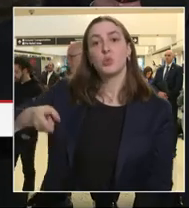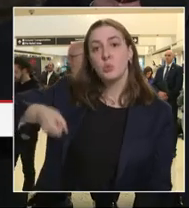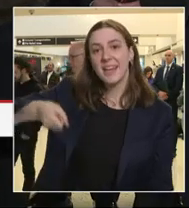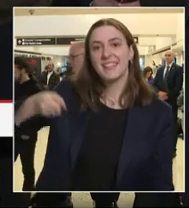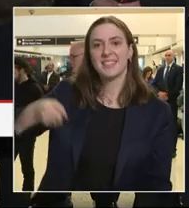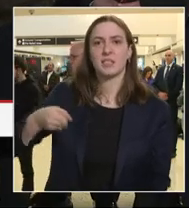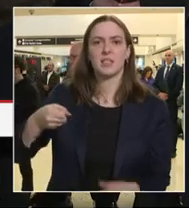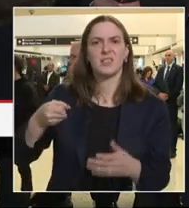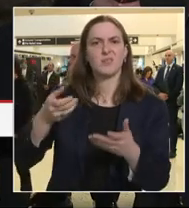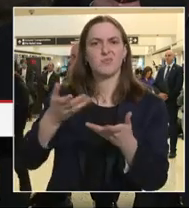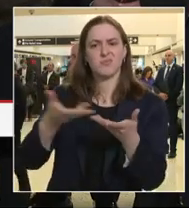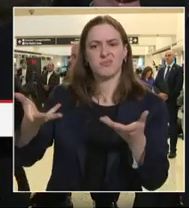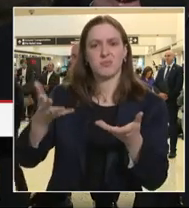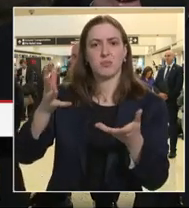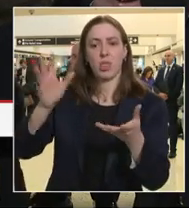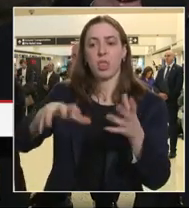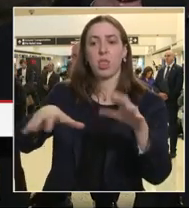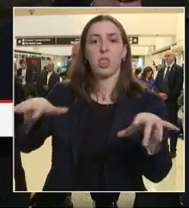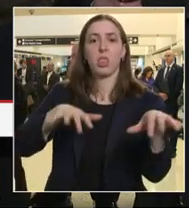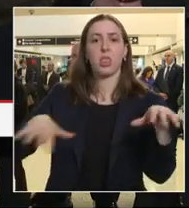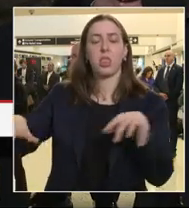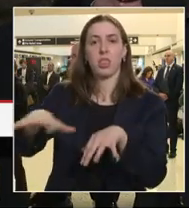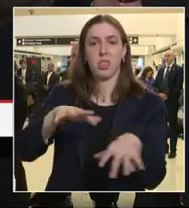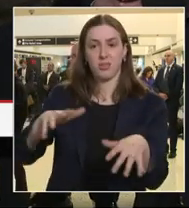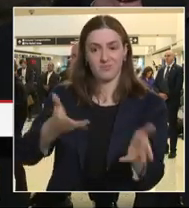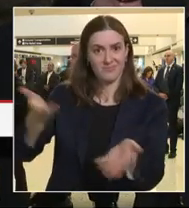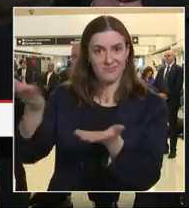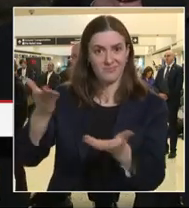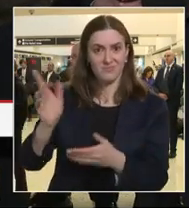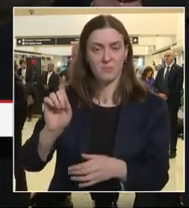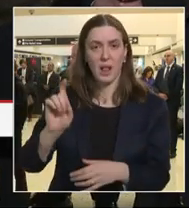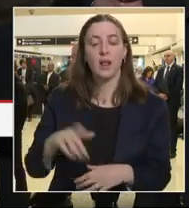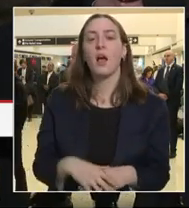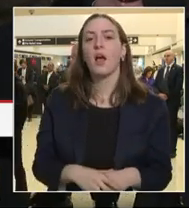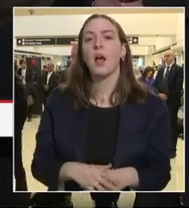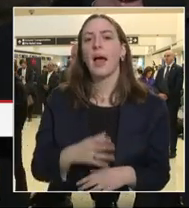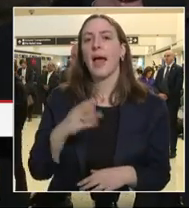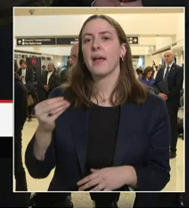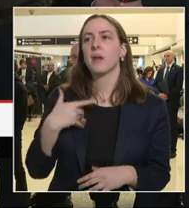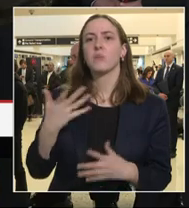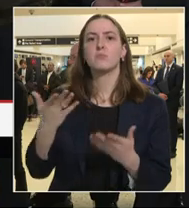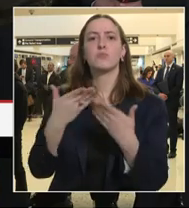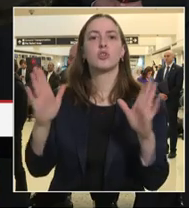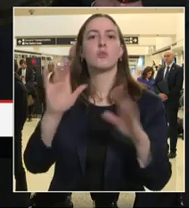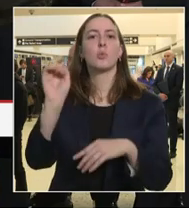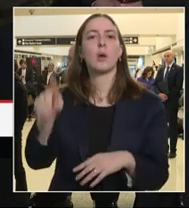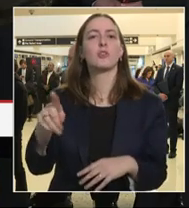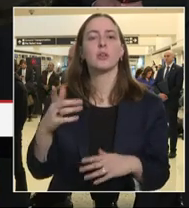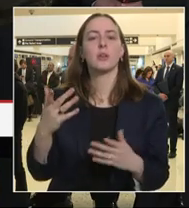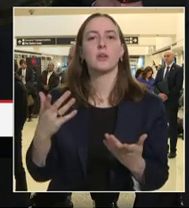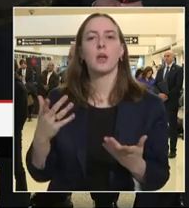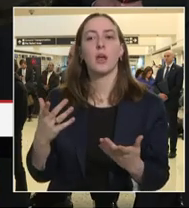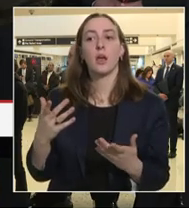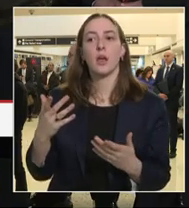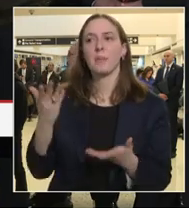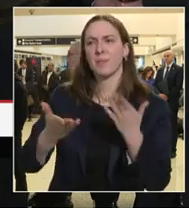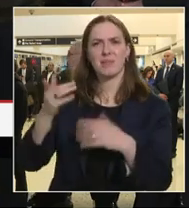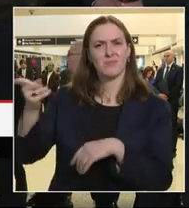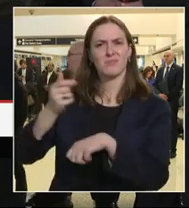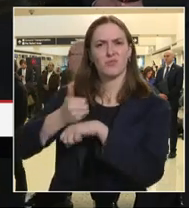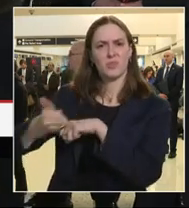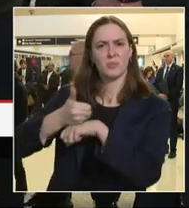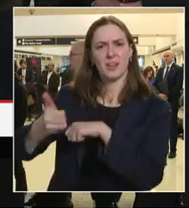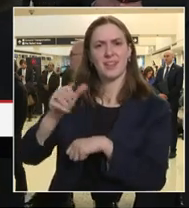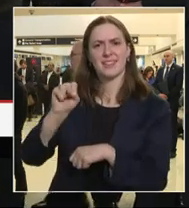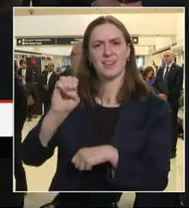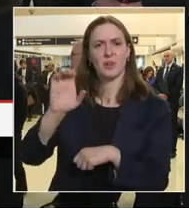things that have been pulled out from the river. And I would like to ask anyone here, perhaps the Transportation Secretary or Mr.